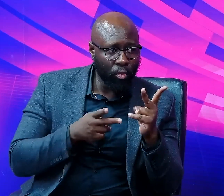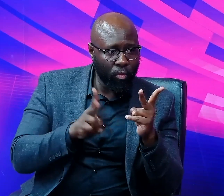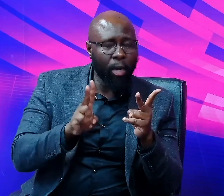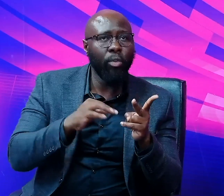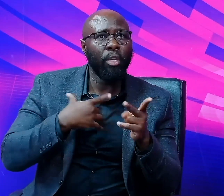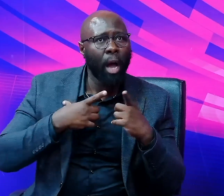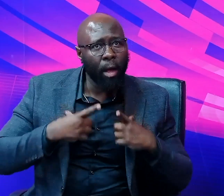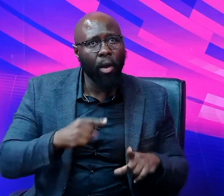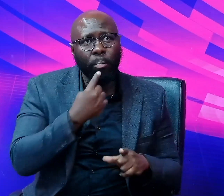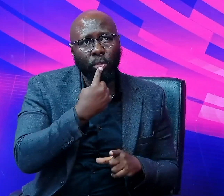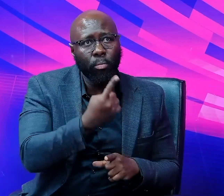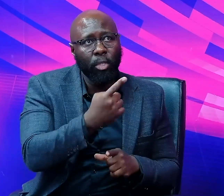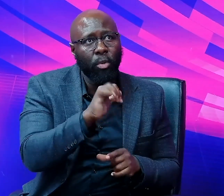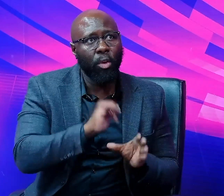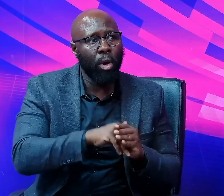moment. We have